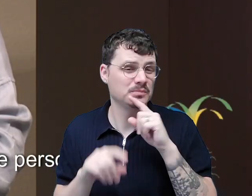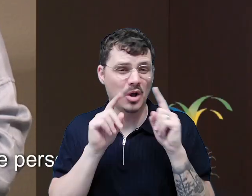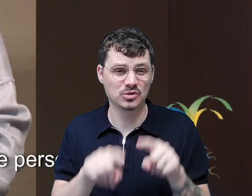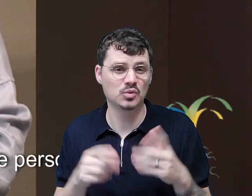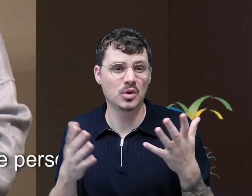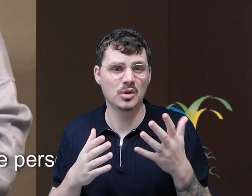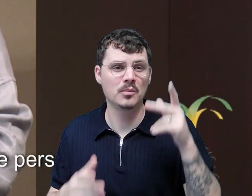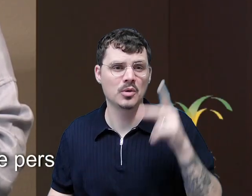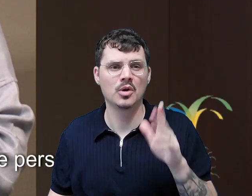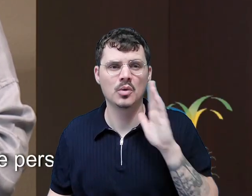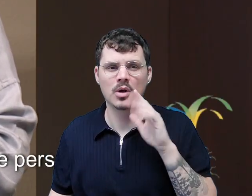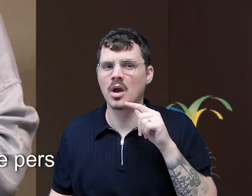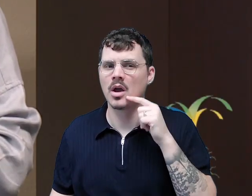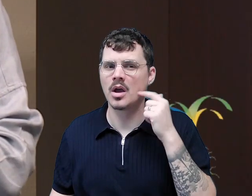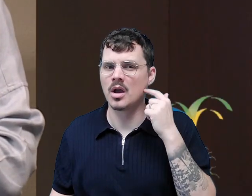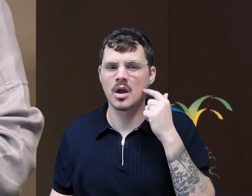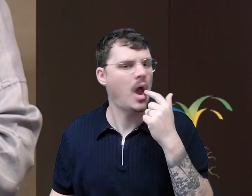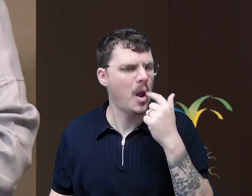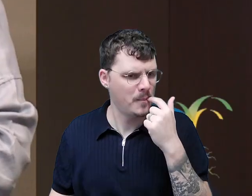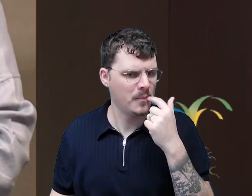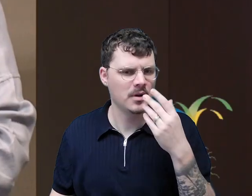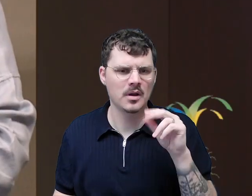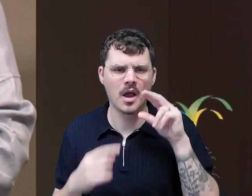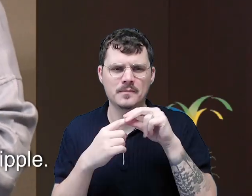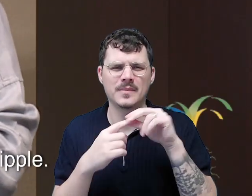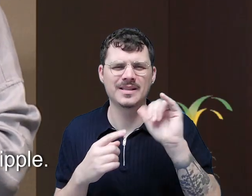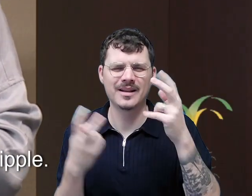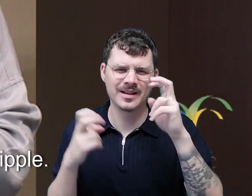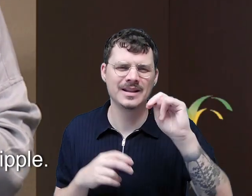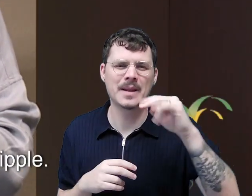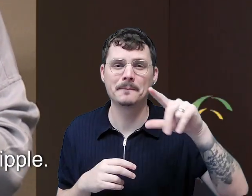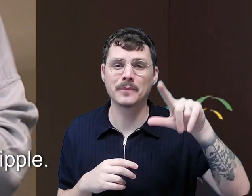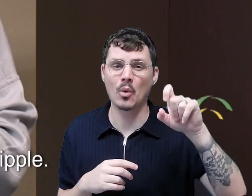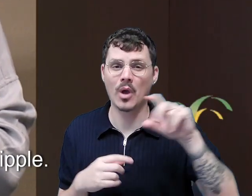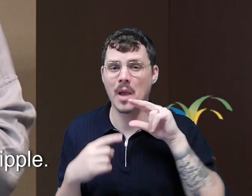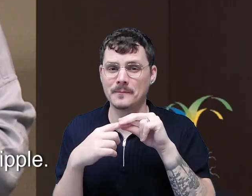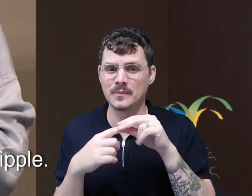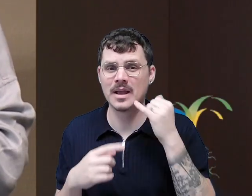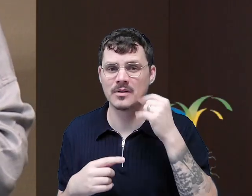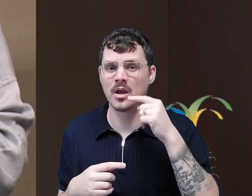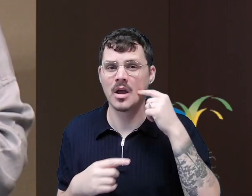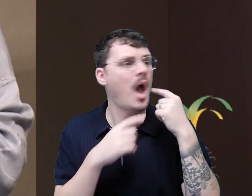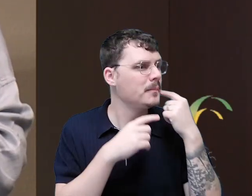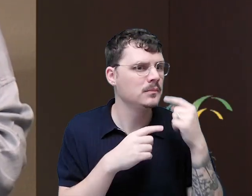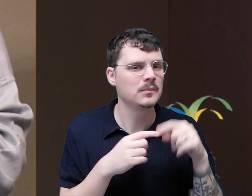abnormal response is for the person to turn and latch on, like your finger's a nipple.